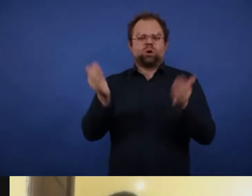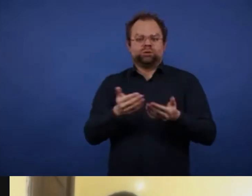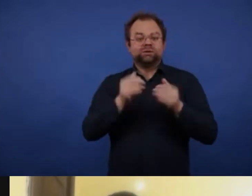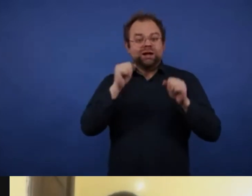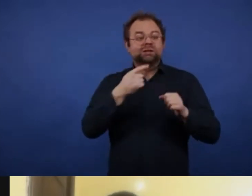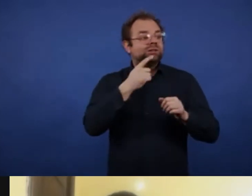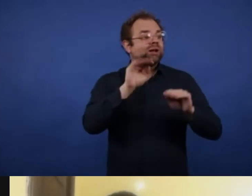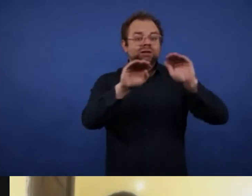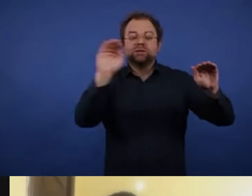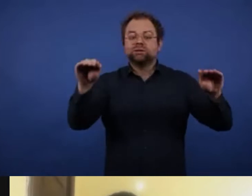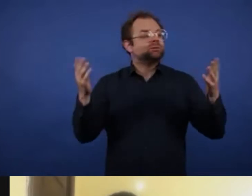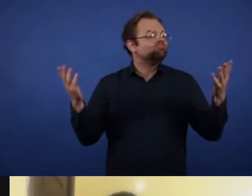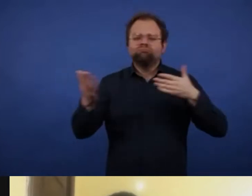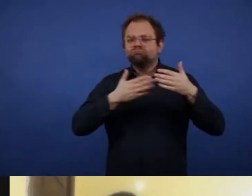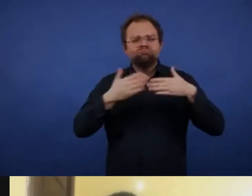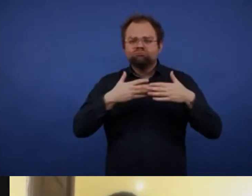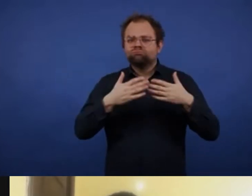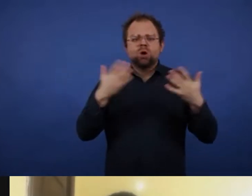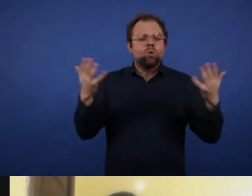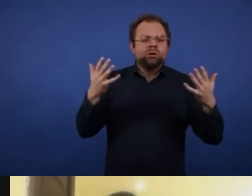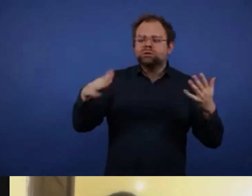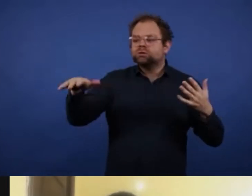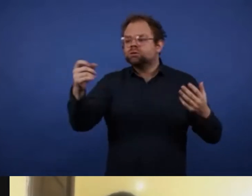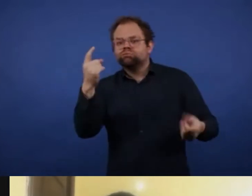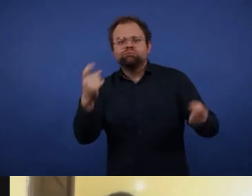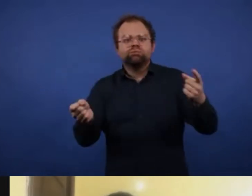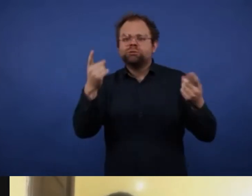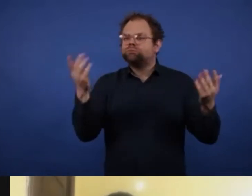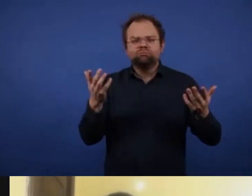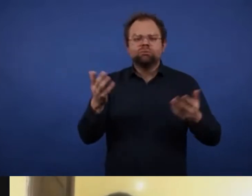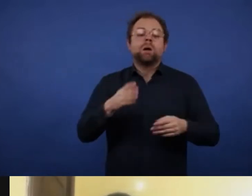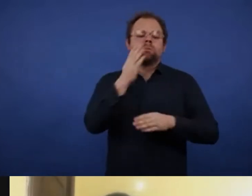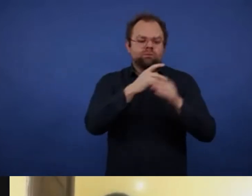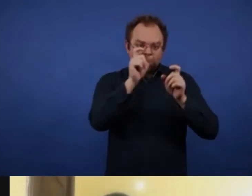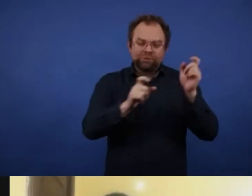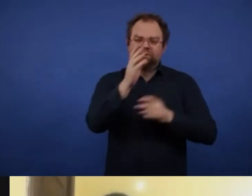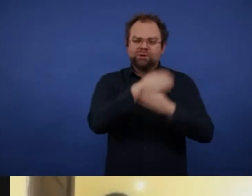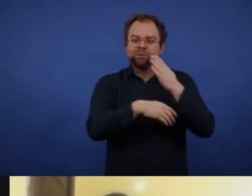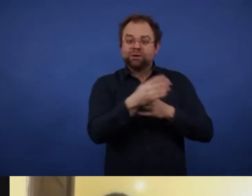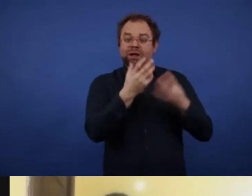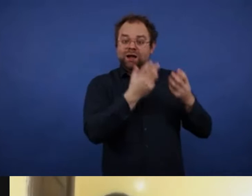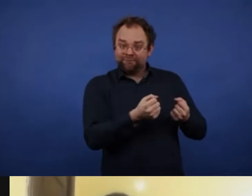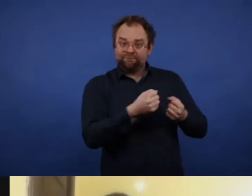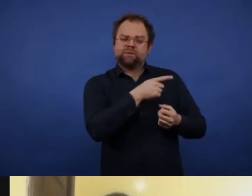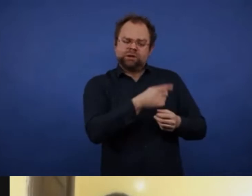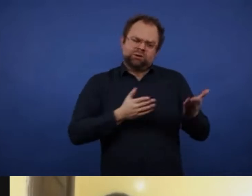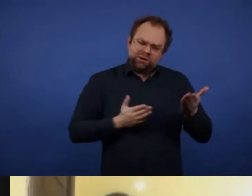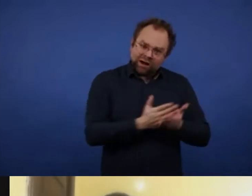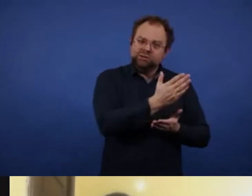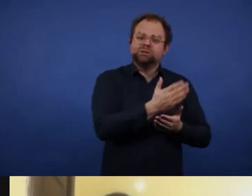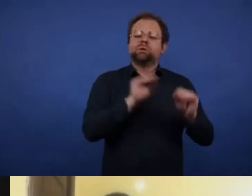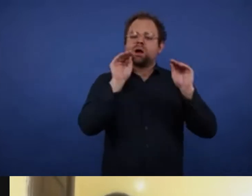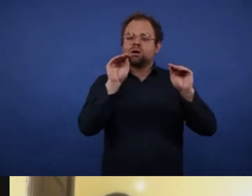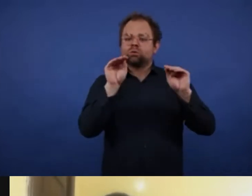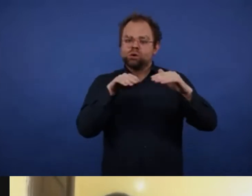capabilities and abilities in order to uh, live their lives in the best possible way and to live up to